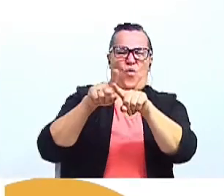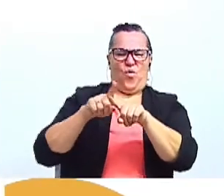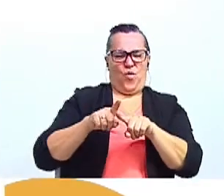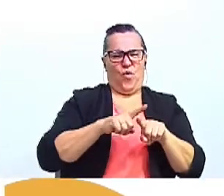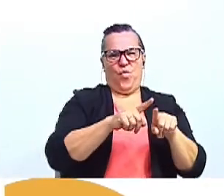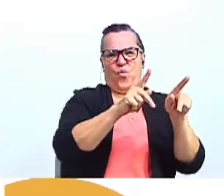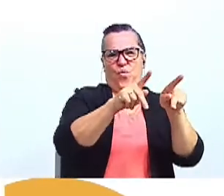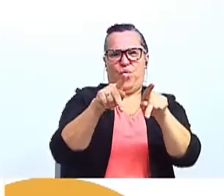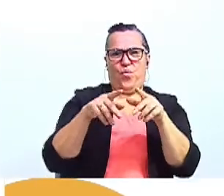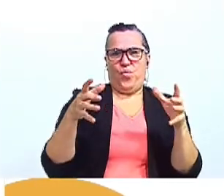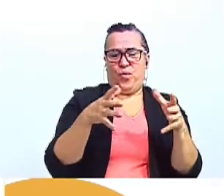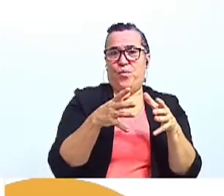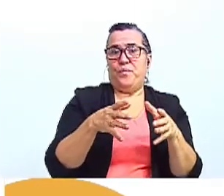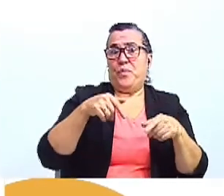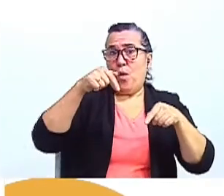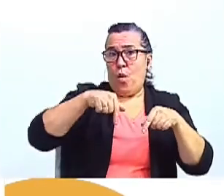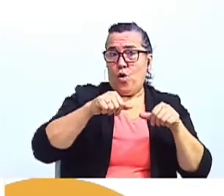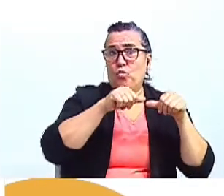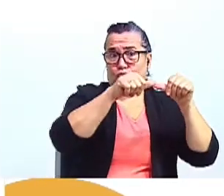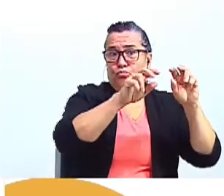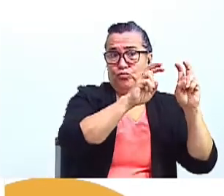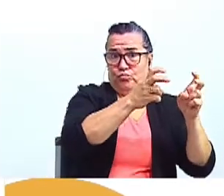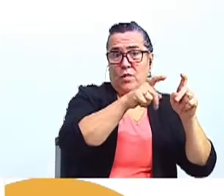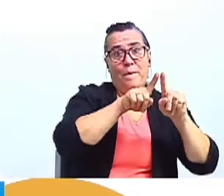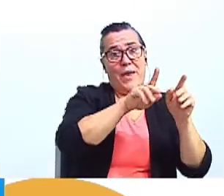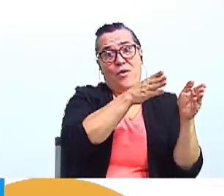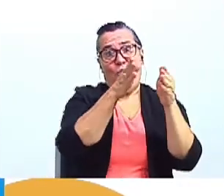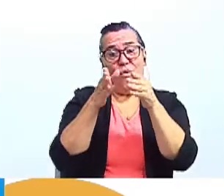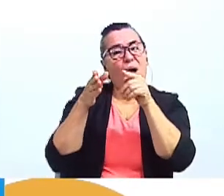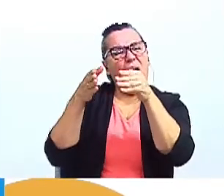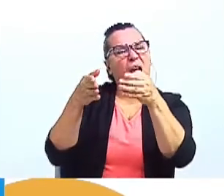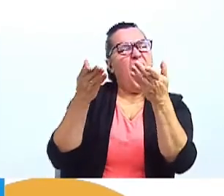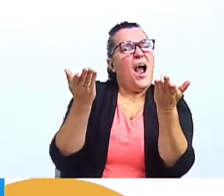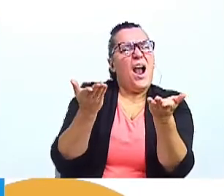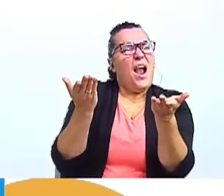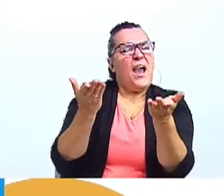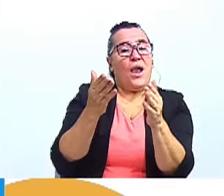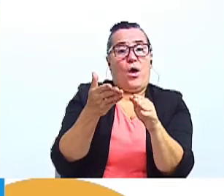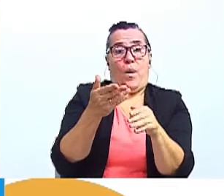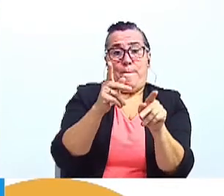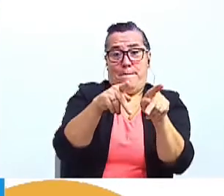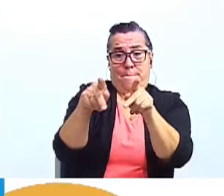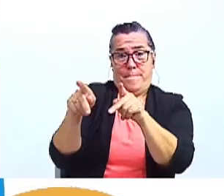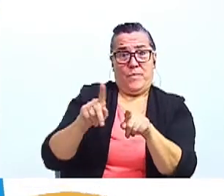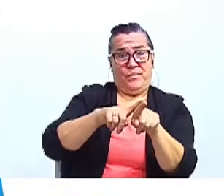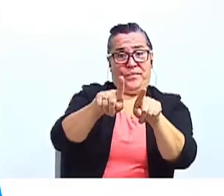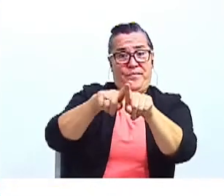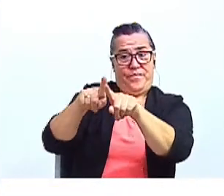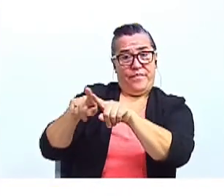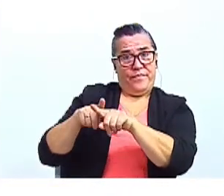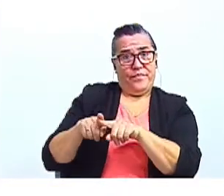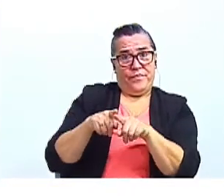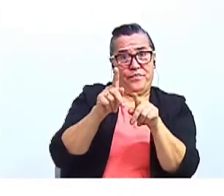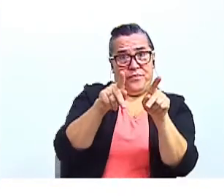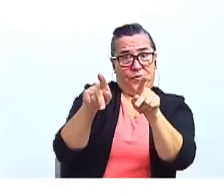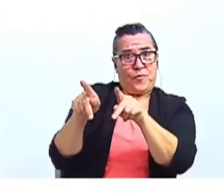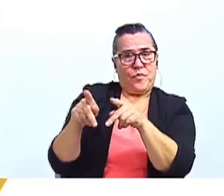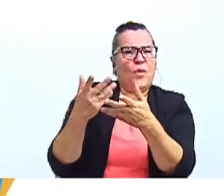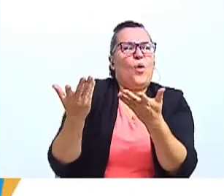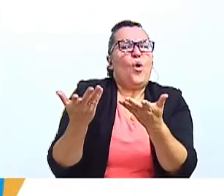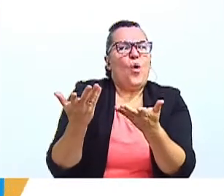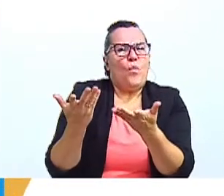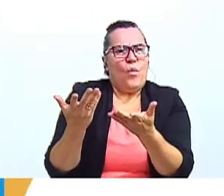continue talking about the same topic, but this time we're going to see how these people's differences are going to make